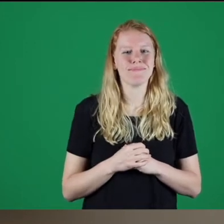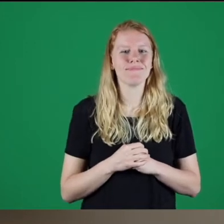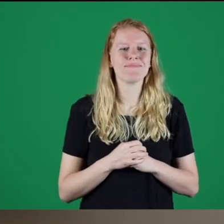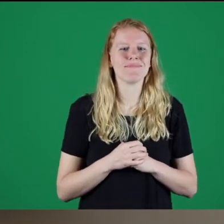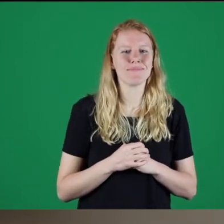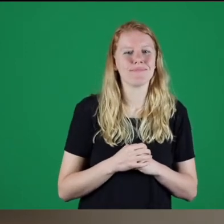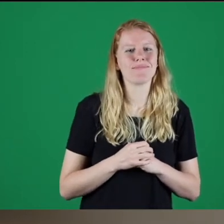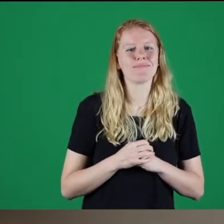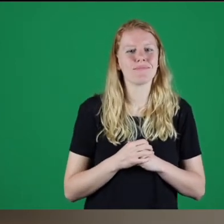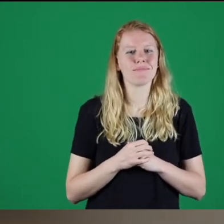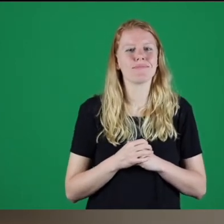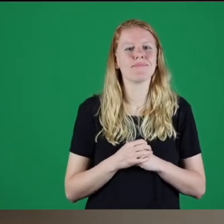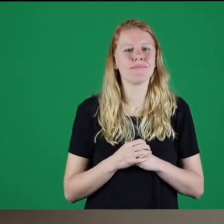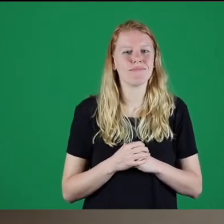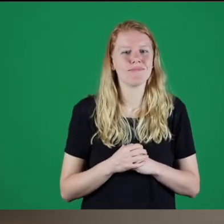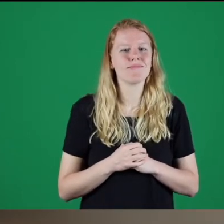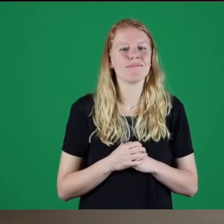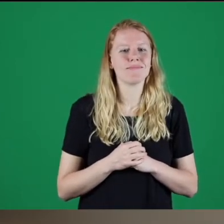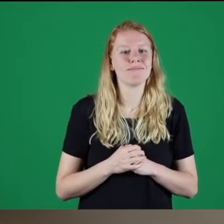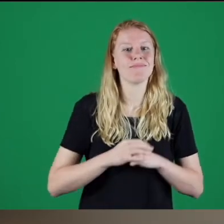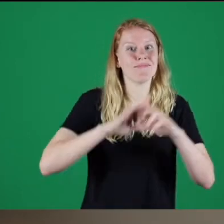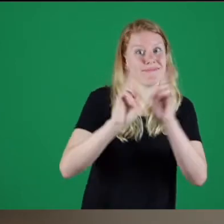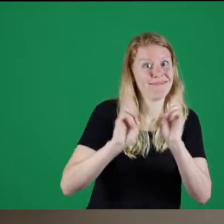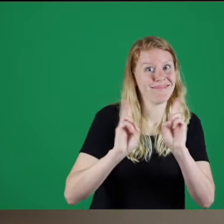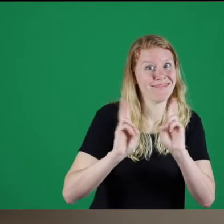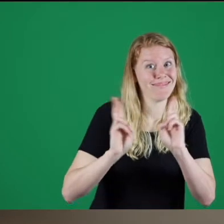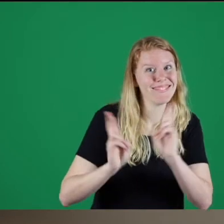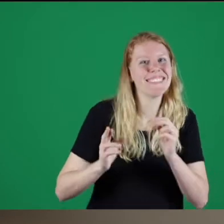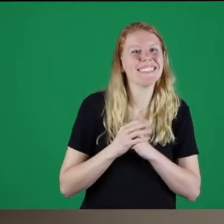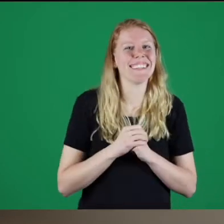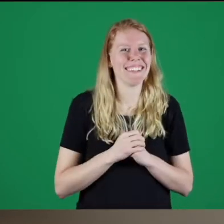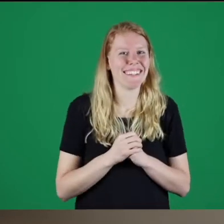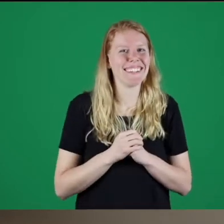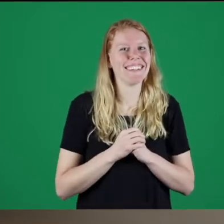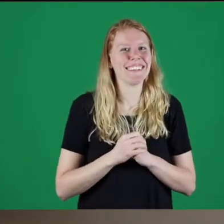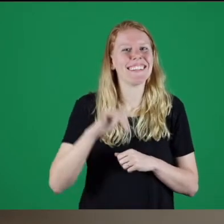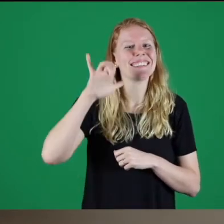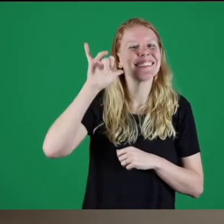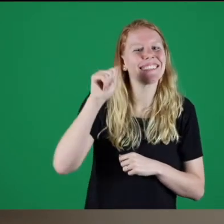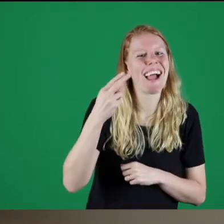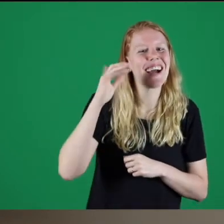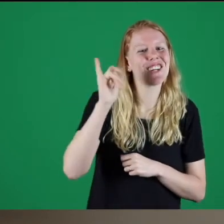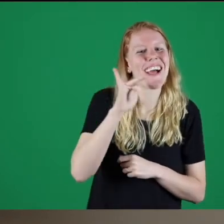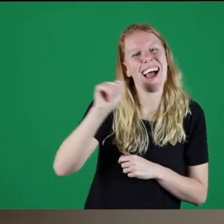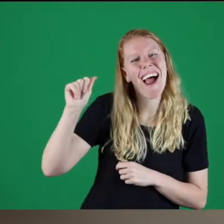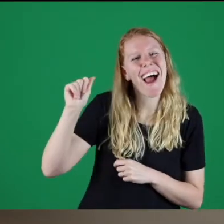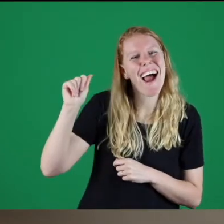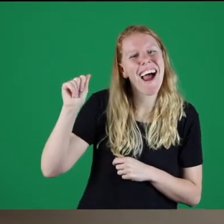jali musanin jale kelu. Ambia sinana. Okay, after me. Now after me. Here we go.